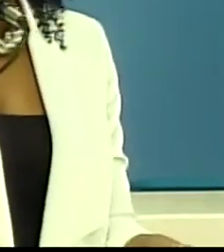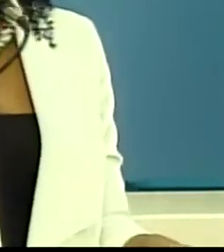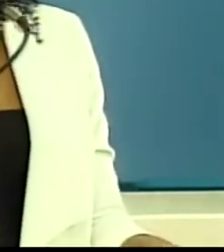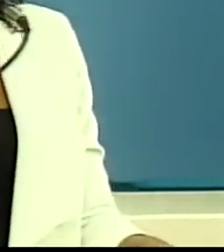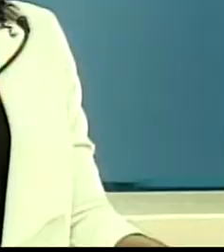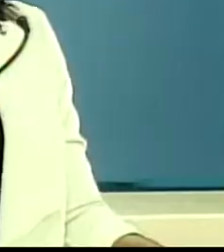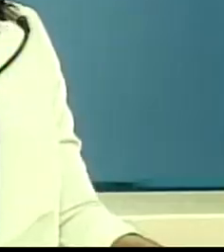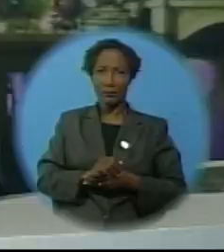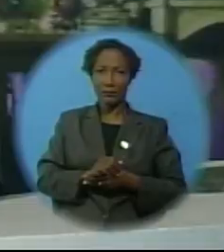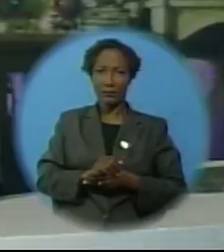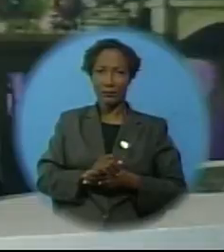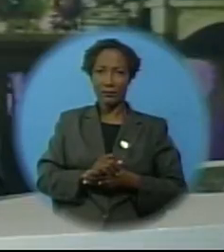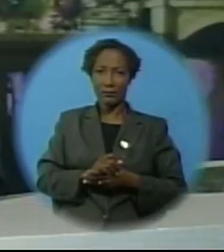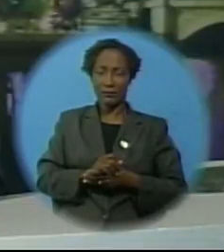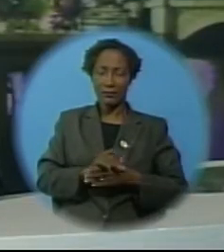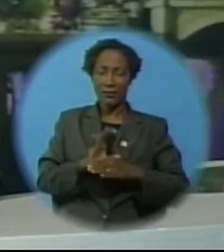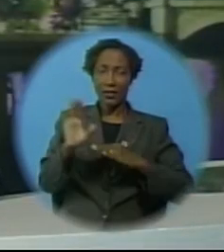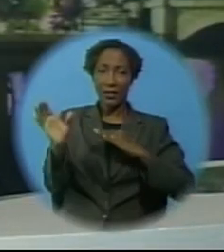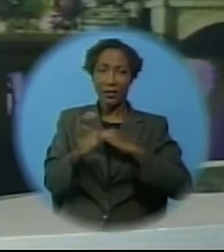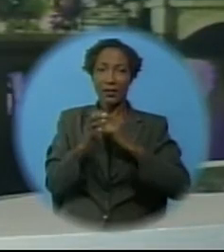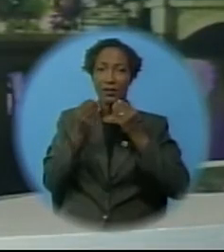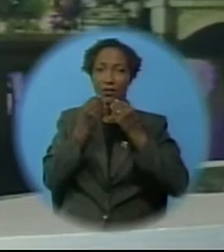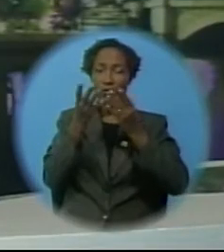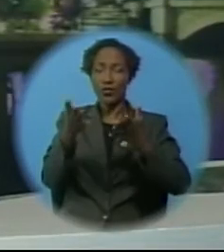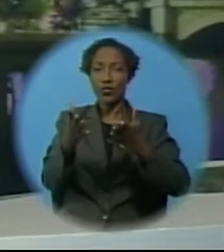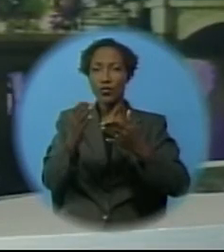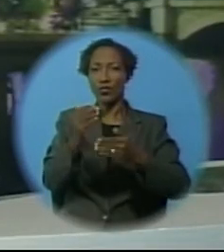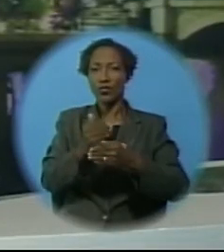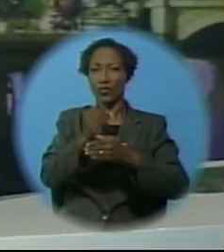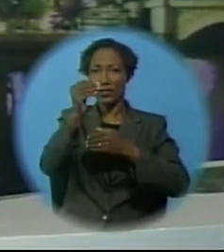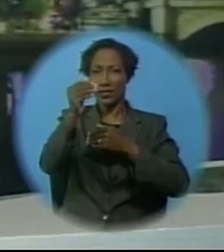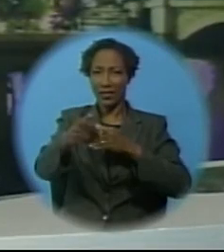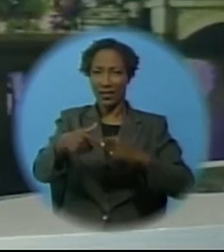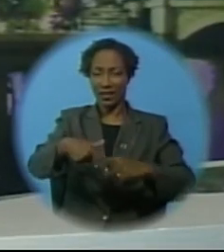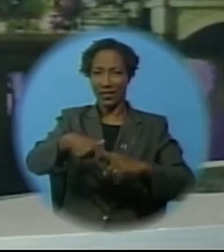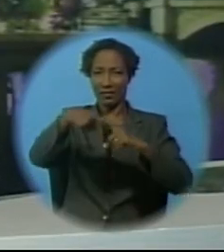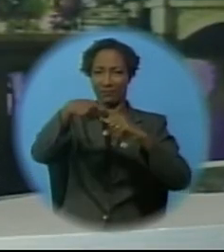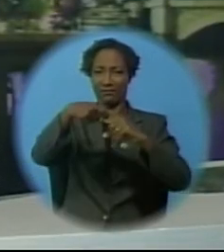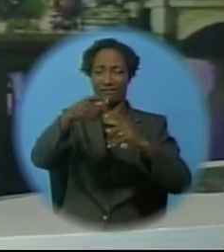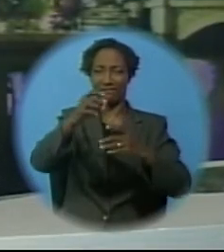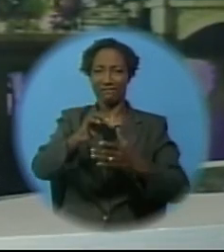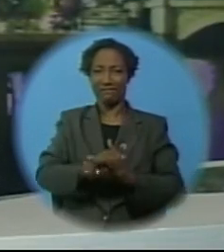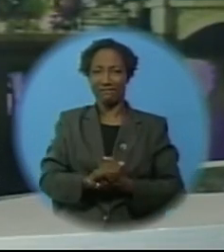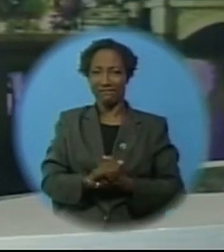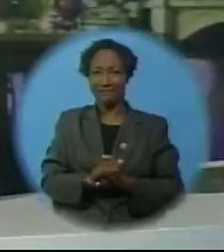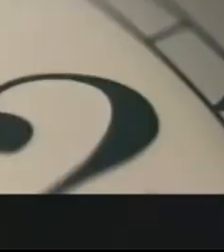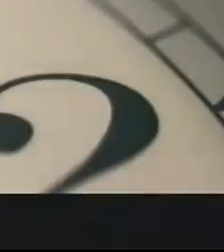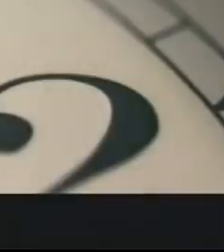fantastic place to start. We'll have news from the region just after this break. Stay with us.